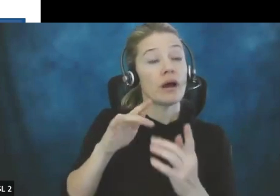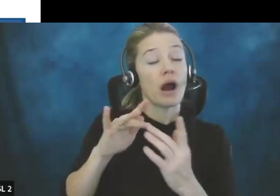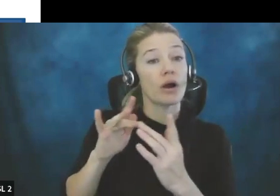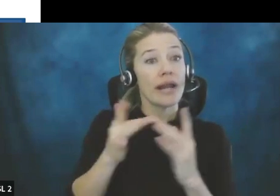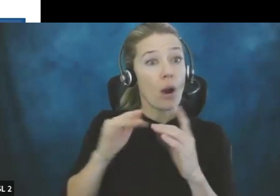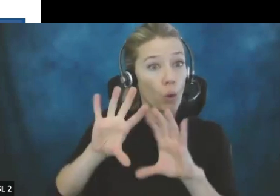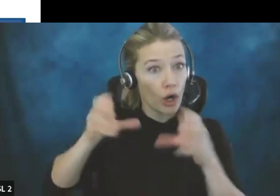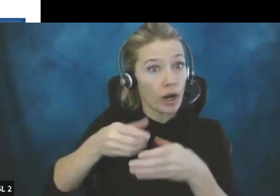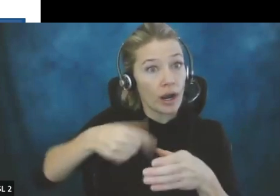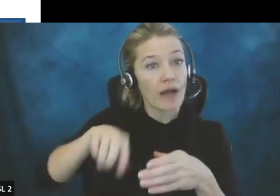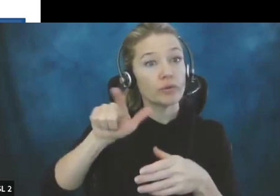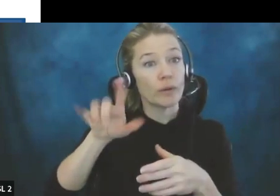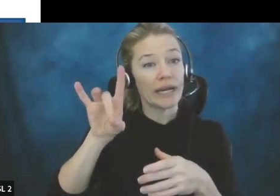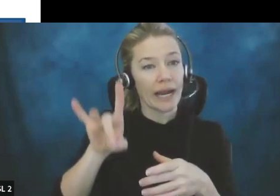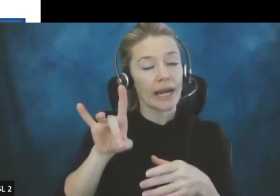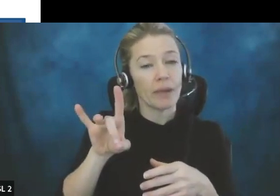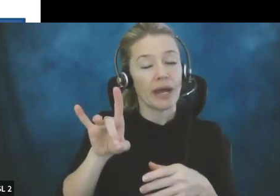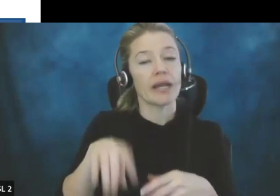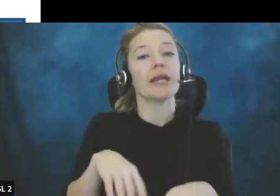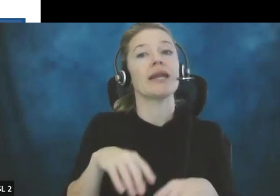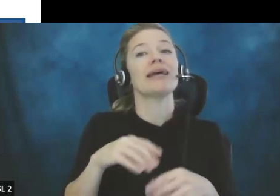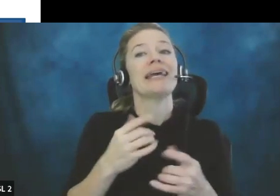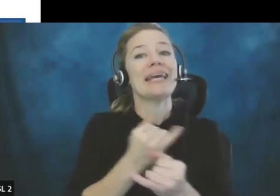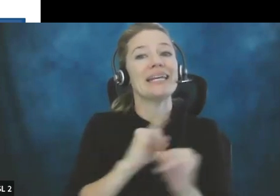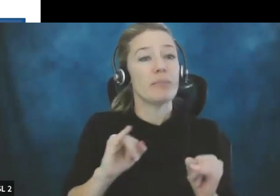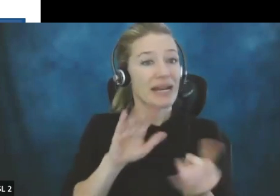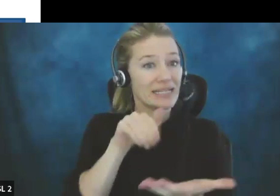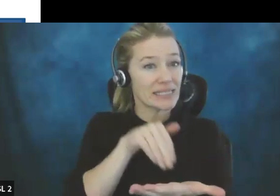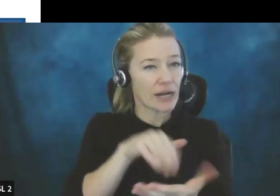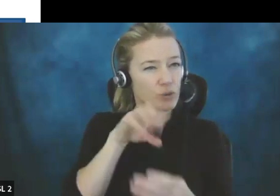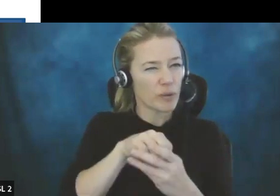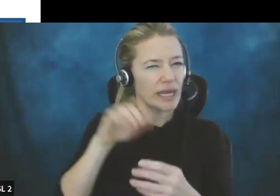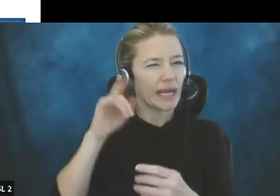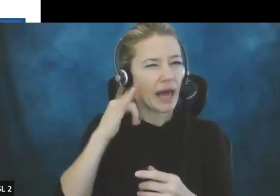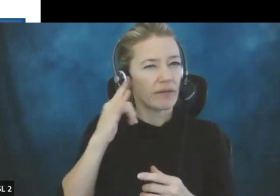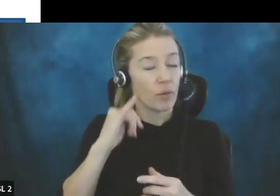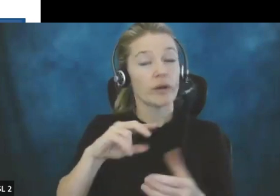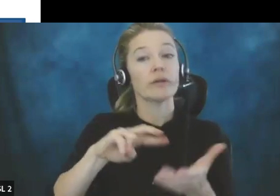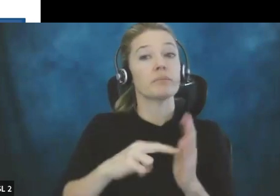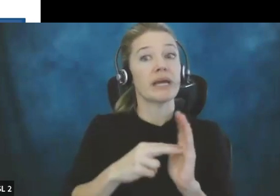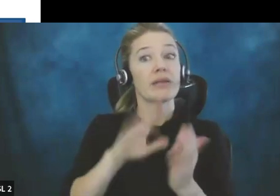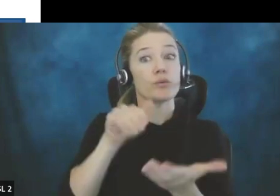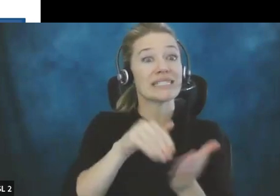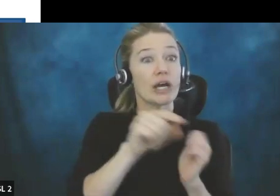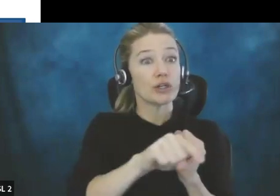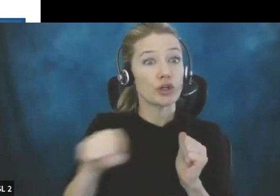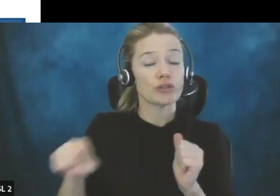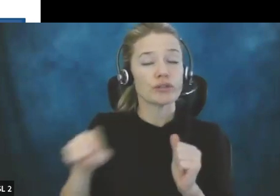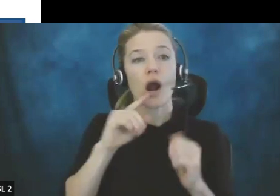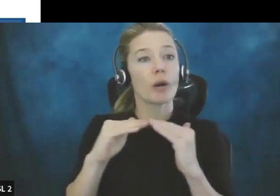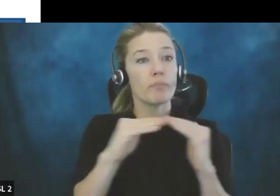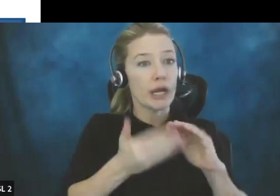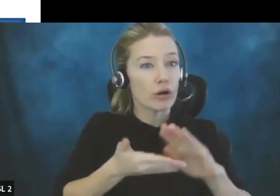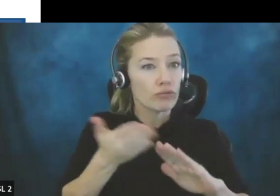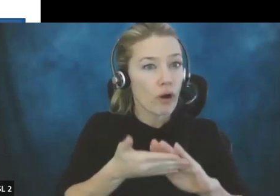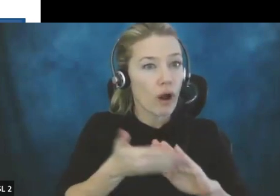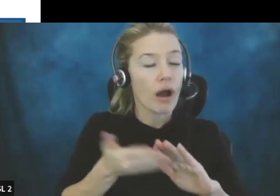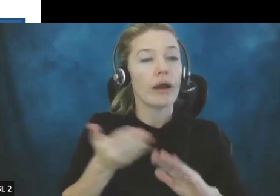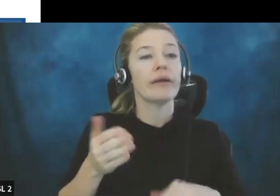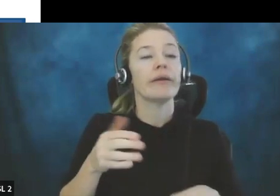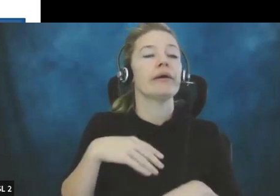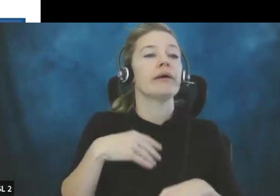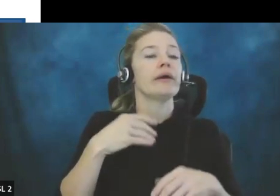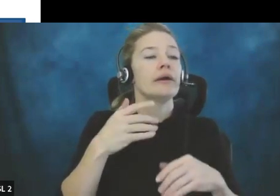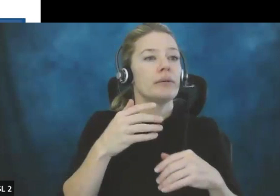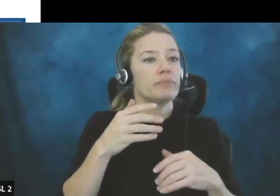As part of our network, we have 28 independent living centers in the state of California. So these independent living centers are